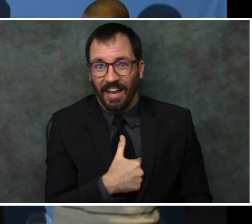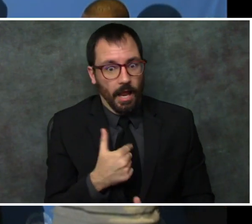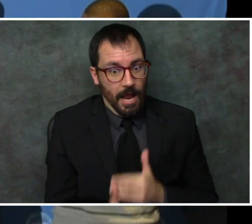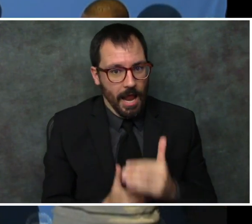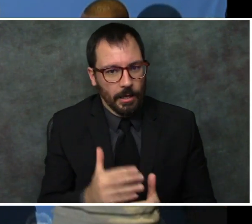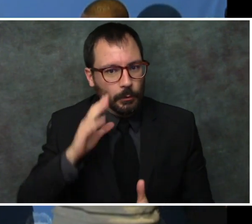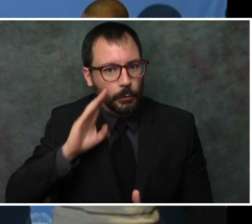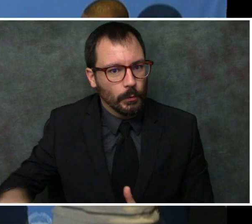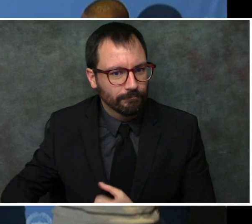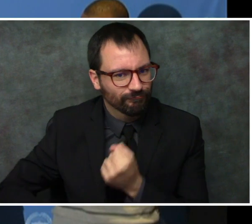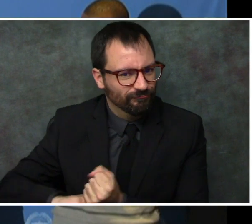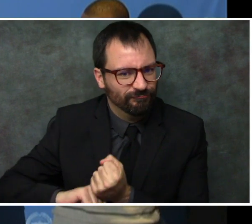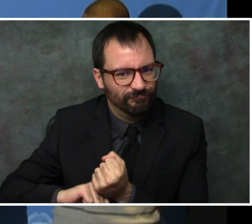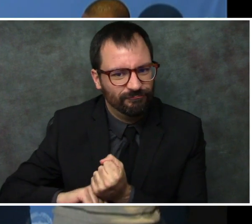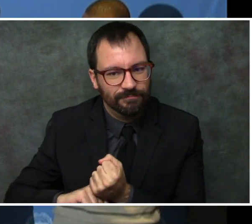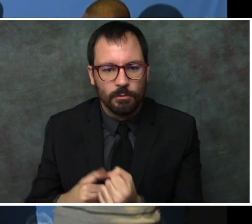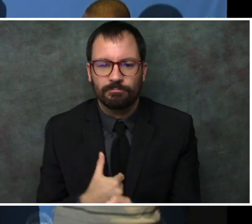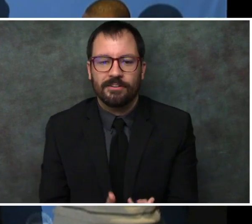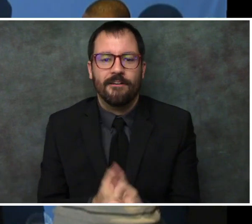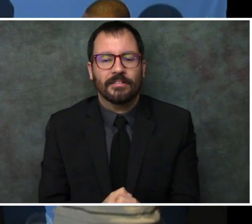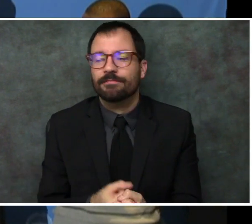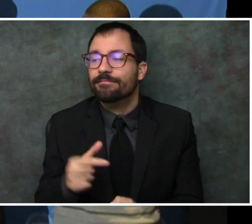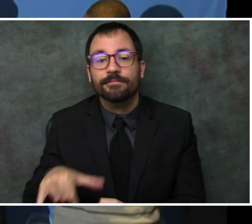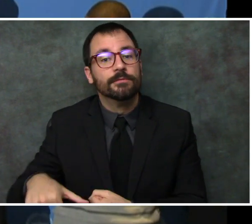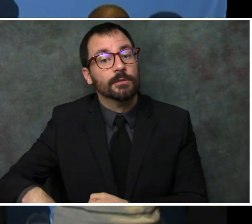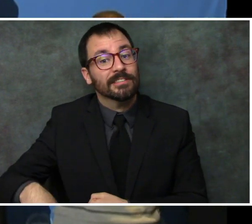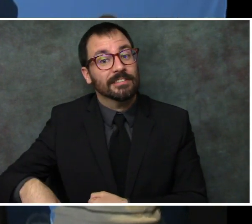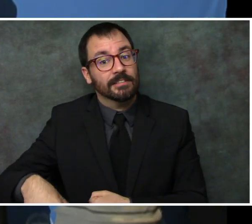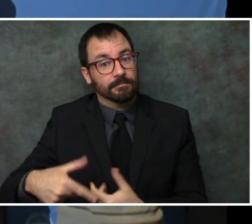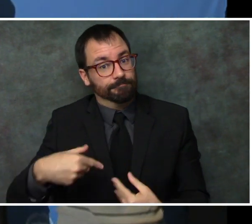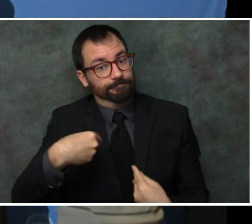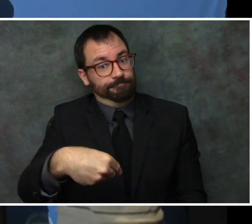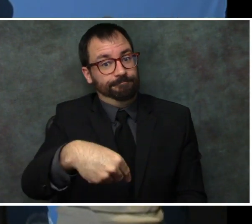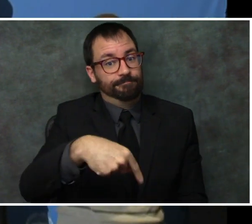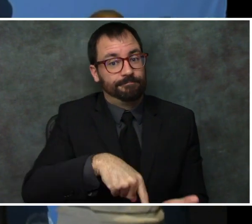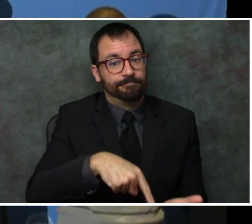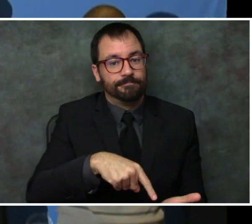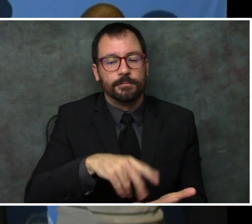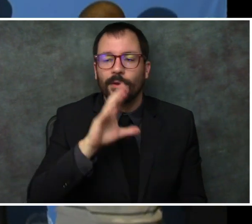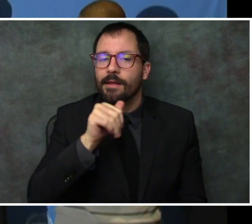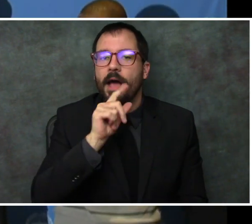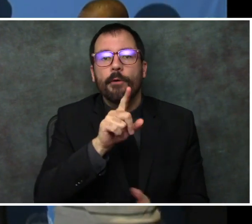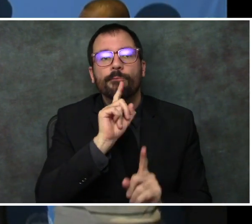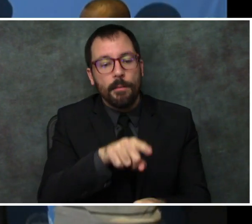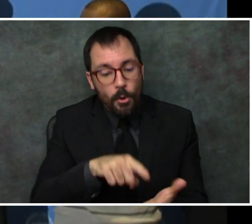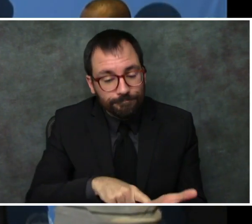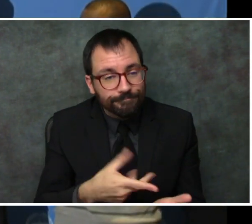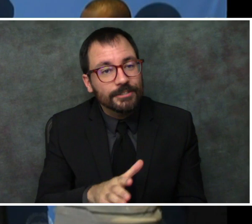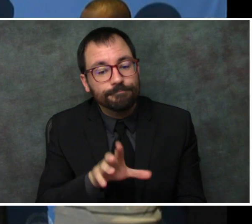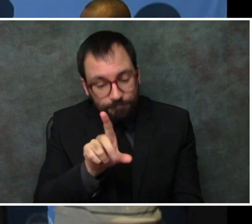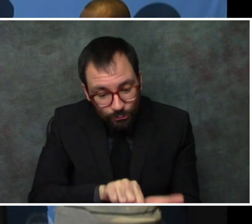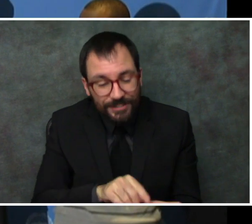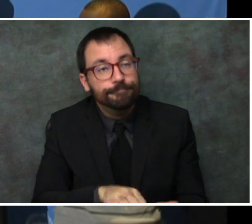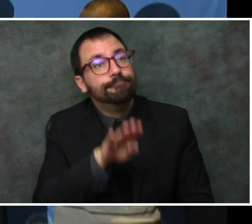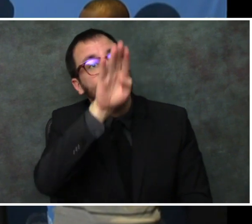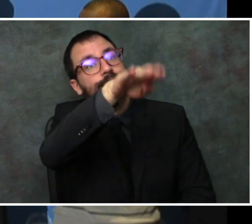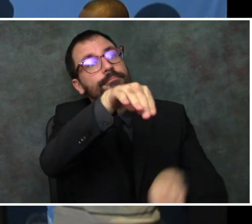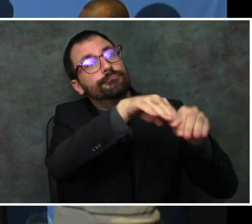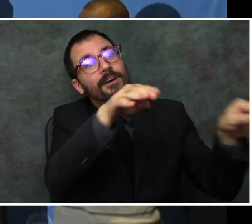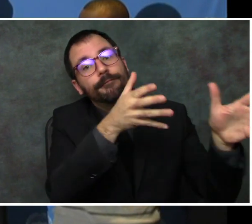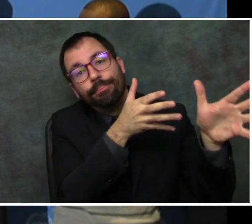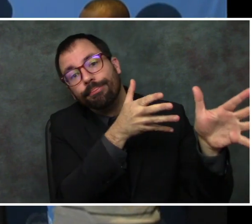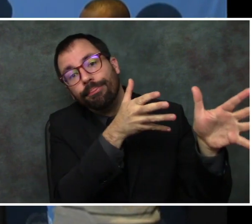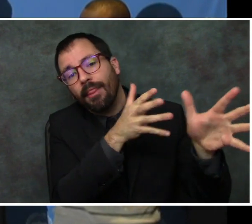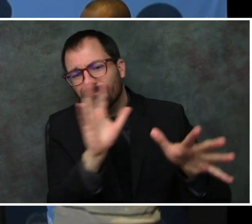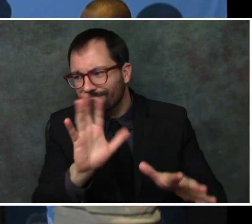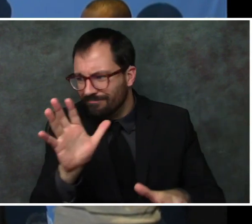case, and we remain confident that this work will prove to be more than just a report sitting